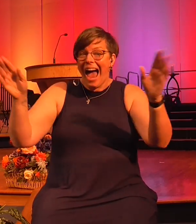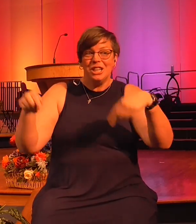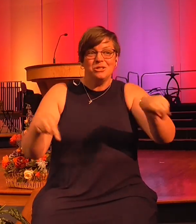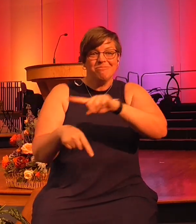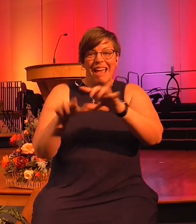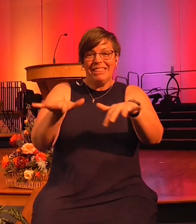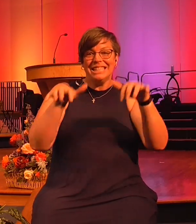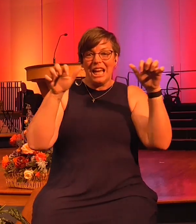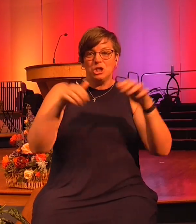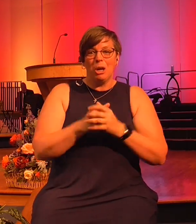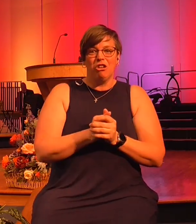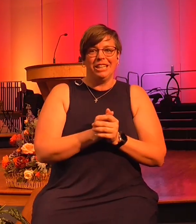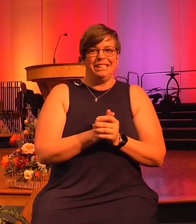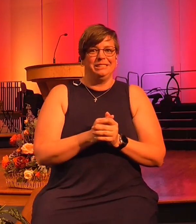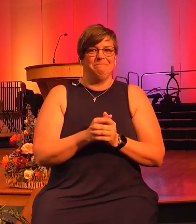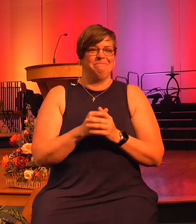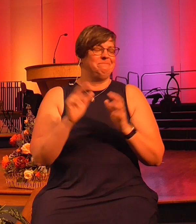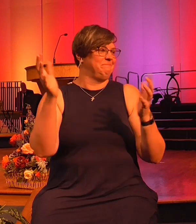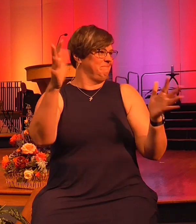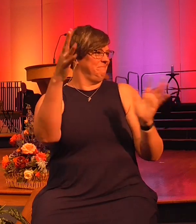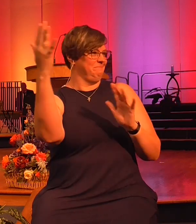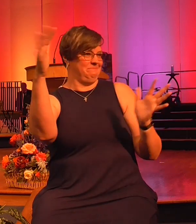sanctuary.